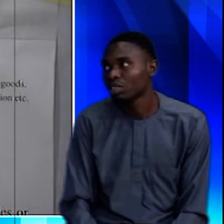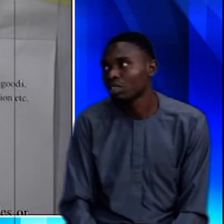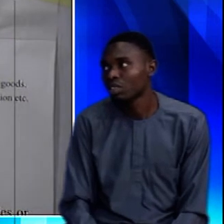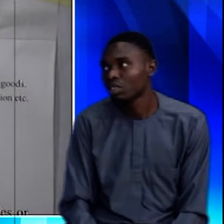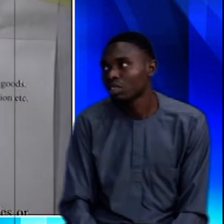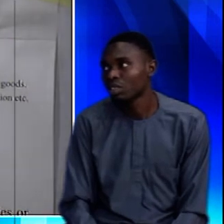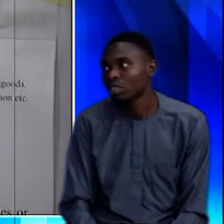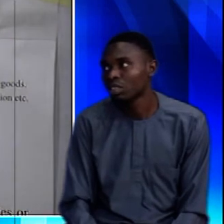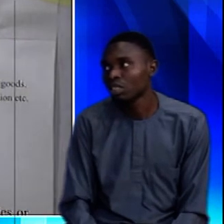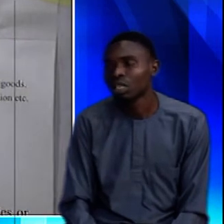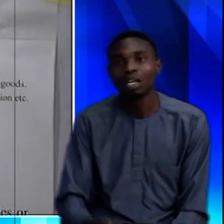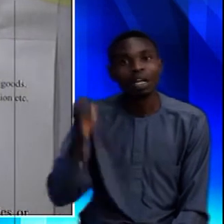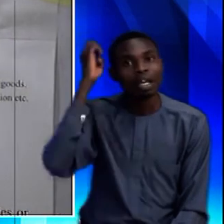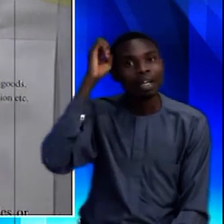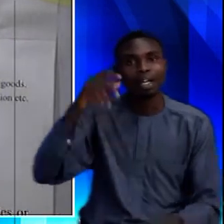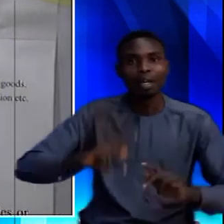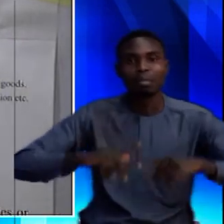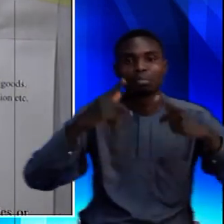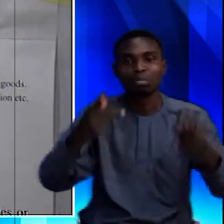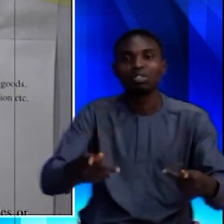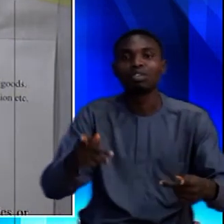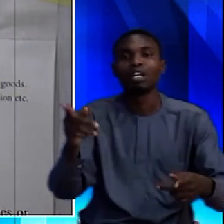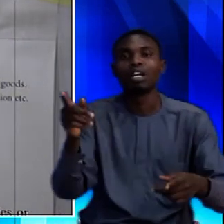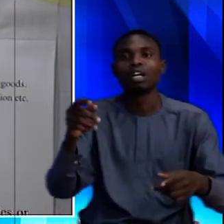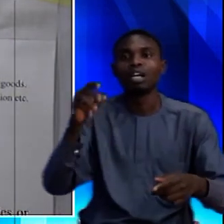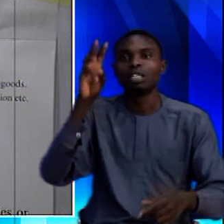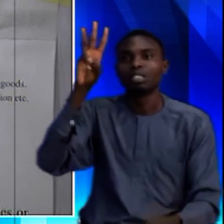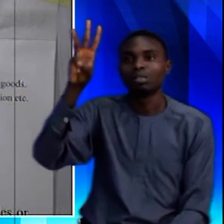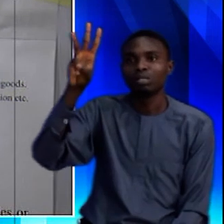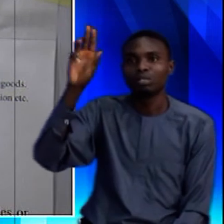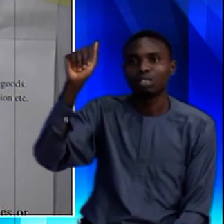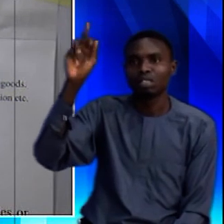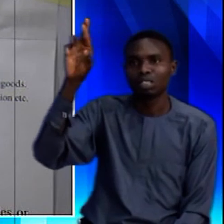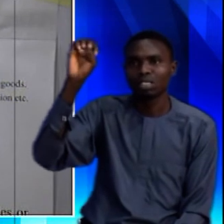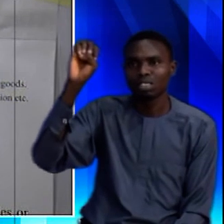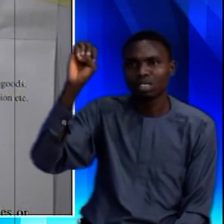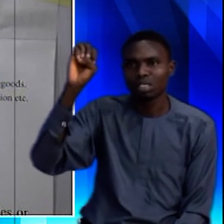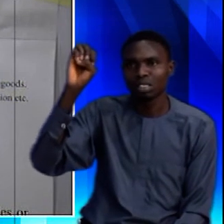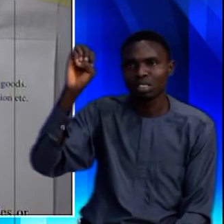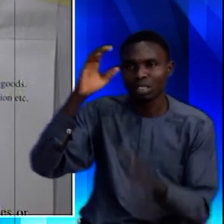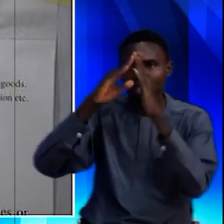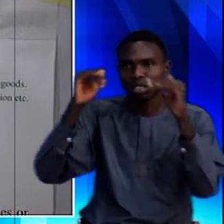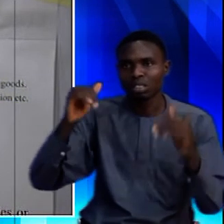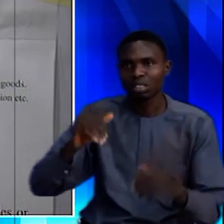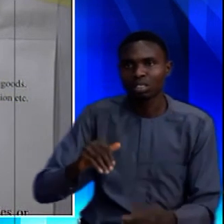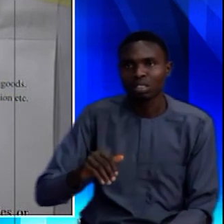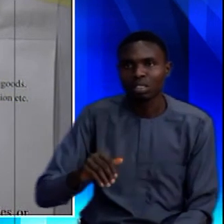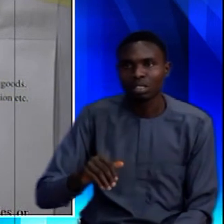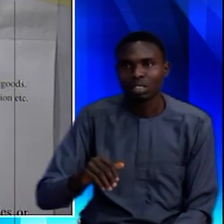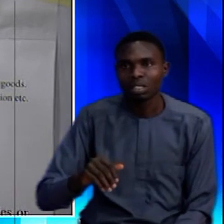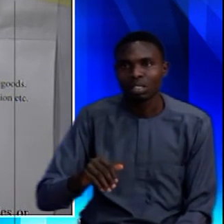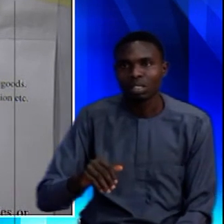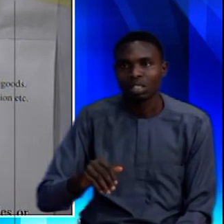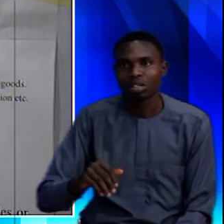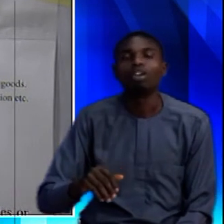provides warehouse facilities to for the what? Manufacturer. How did he provide warehouse facilities to the manufacturer?